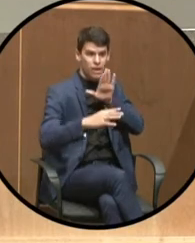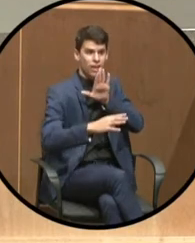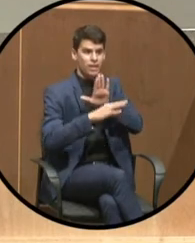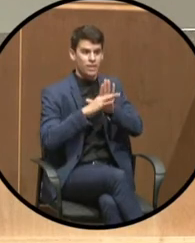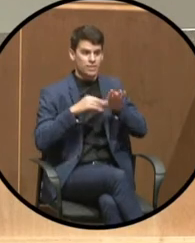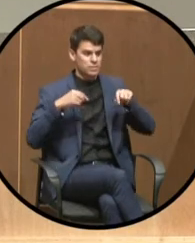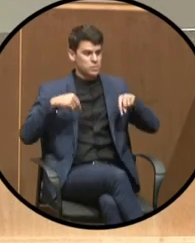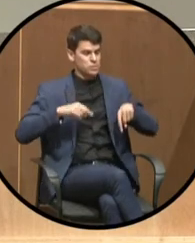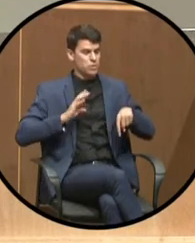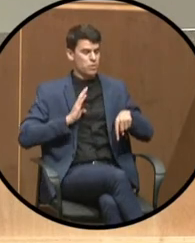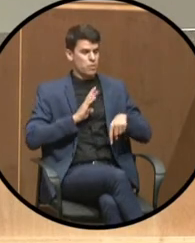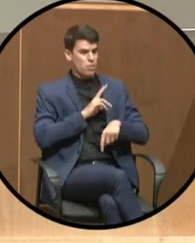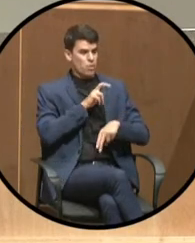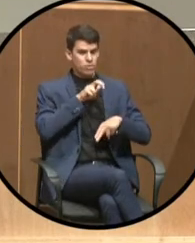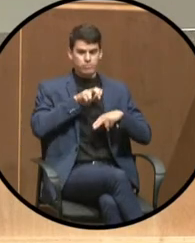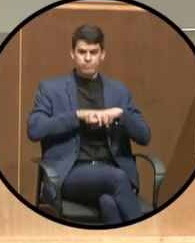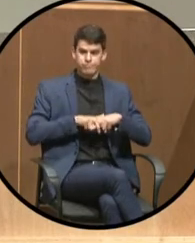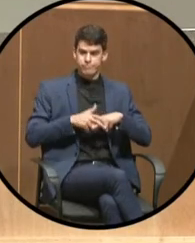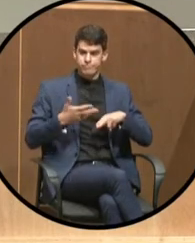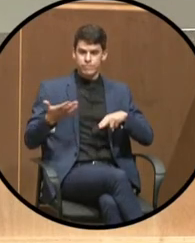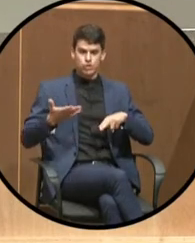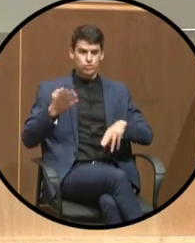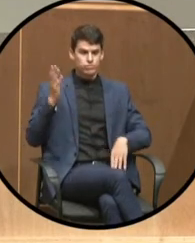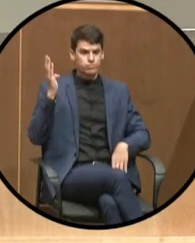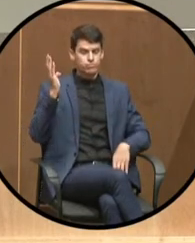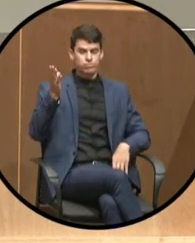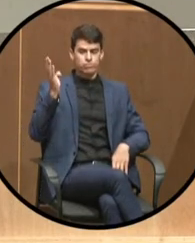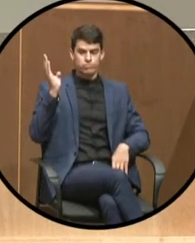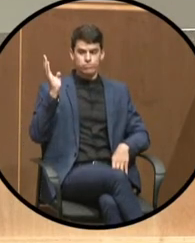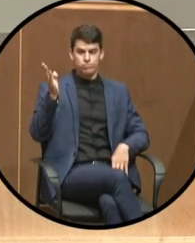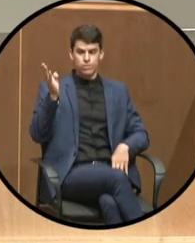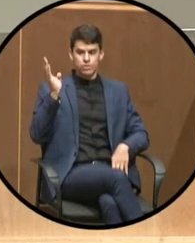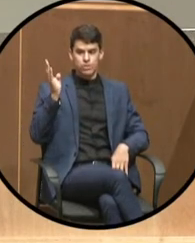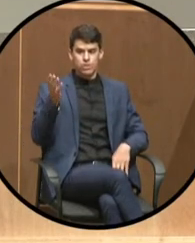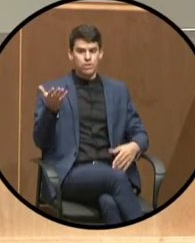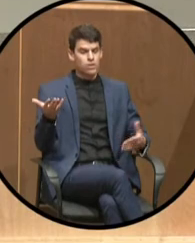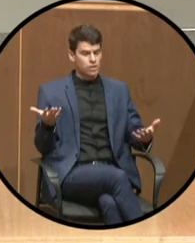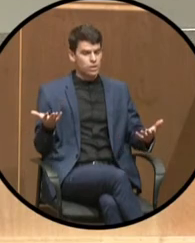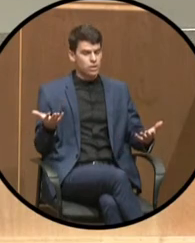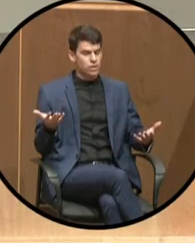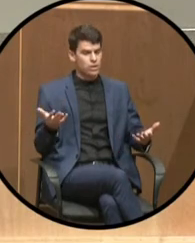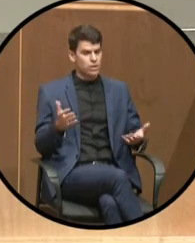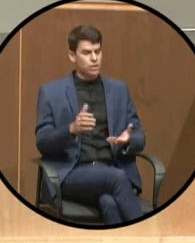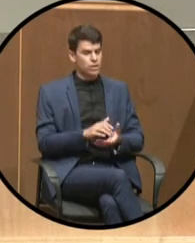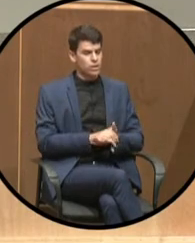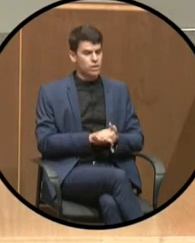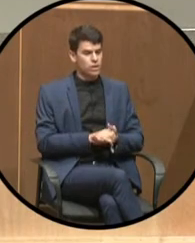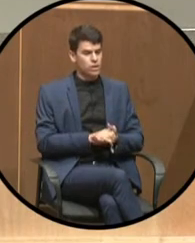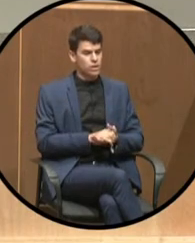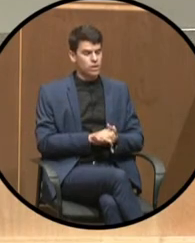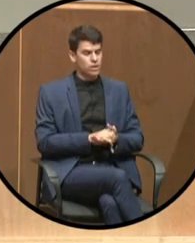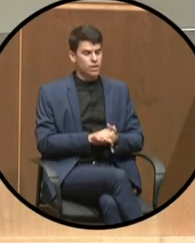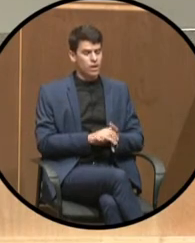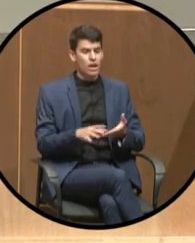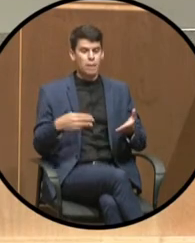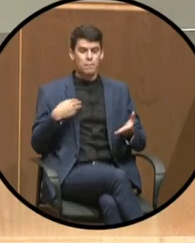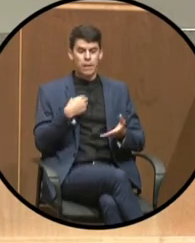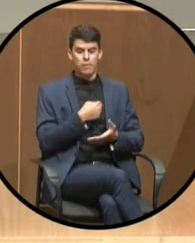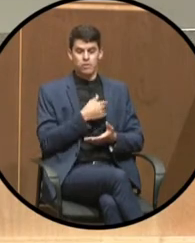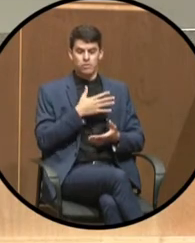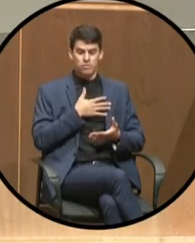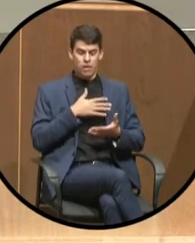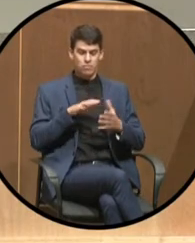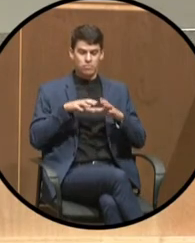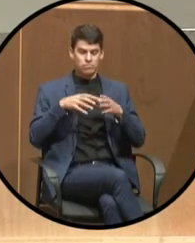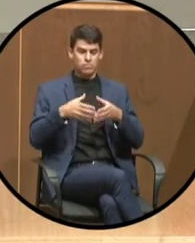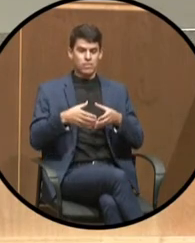by people to sit on this board and to be a voice for the people, and members of my constituency, they do have